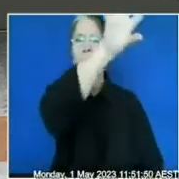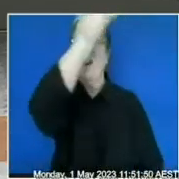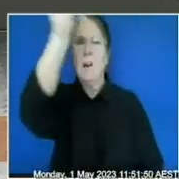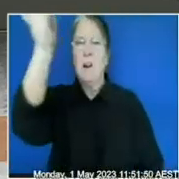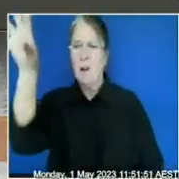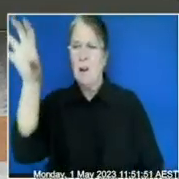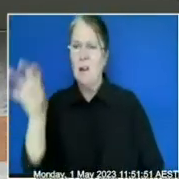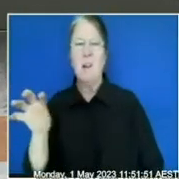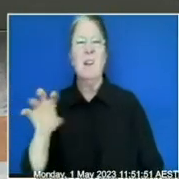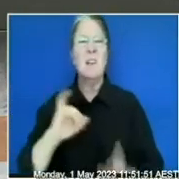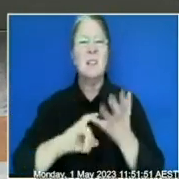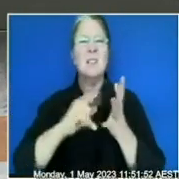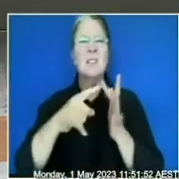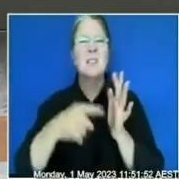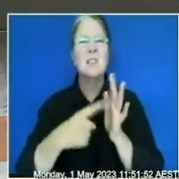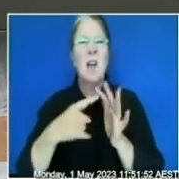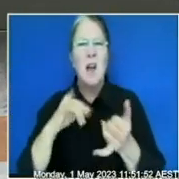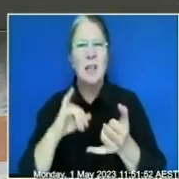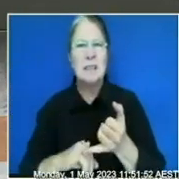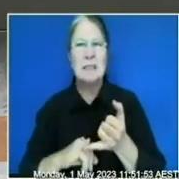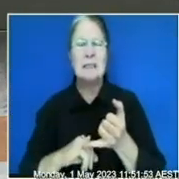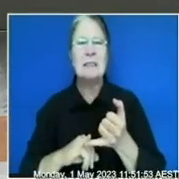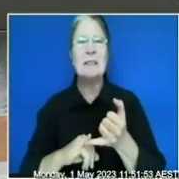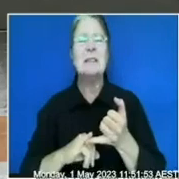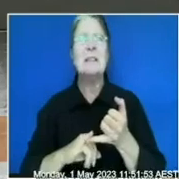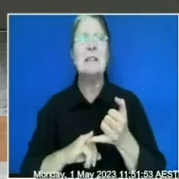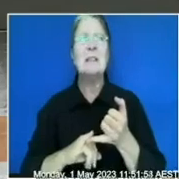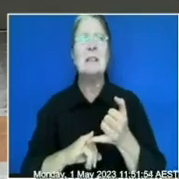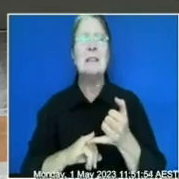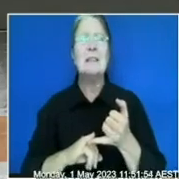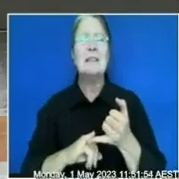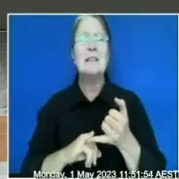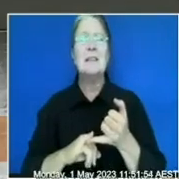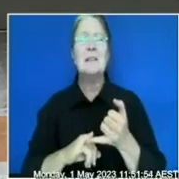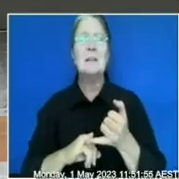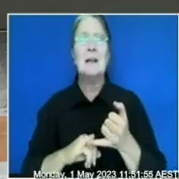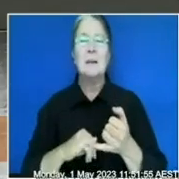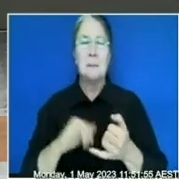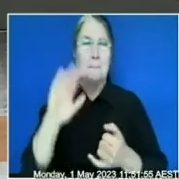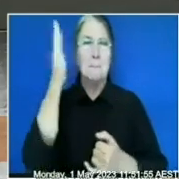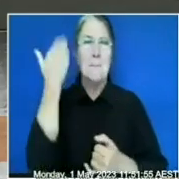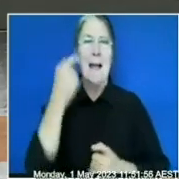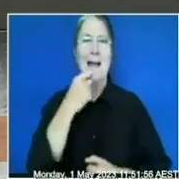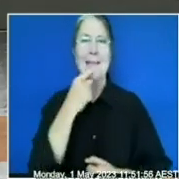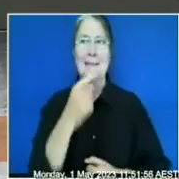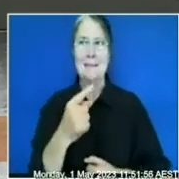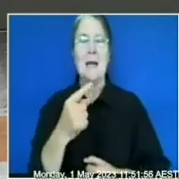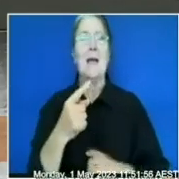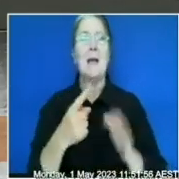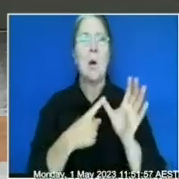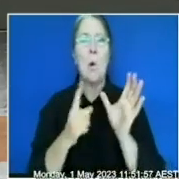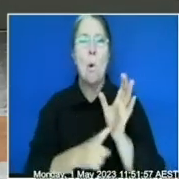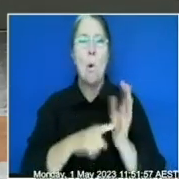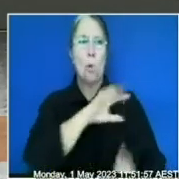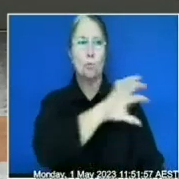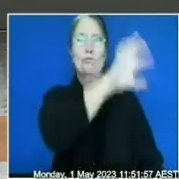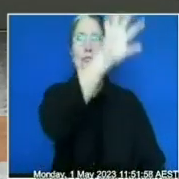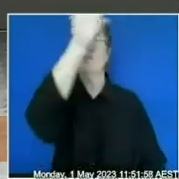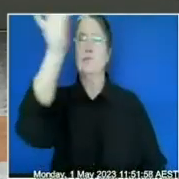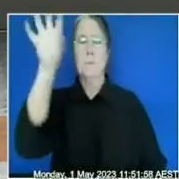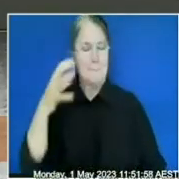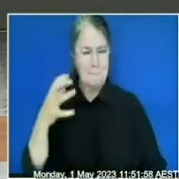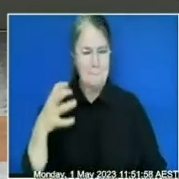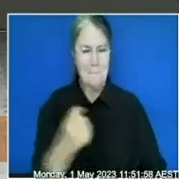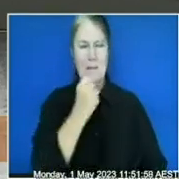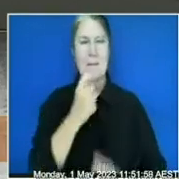Aboriginal-led service response. Now, when Yoorrook was told on the 19th of January that all trial sites have